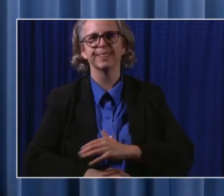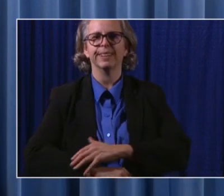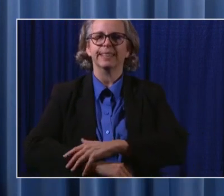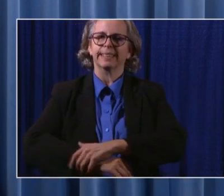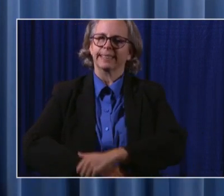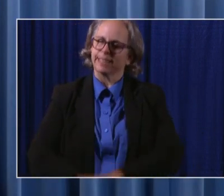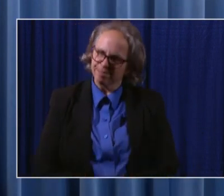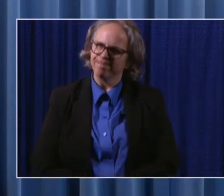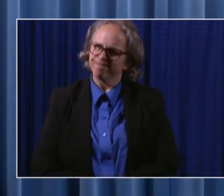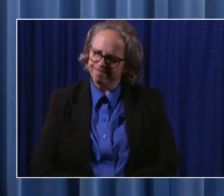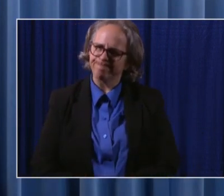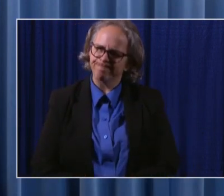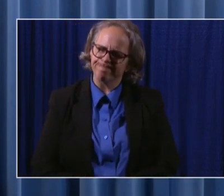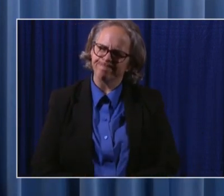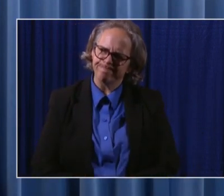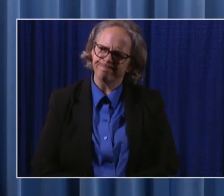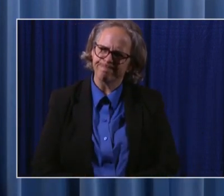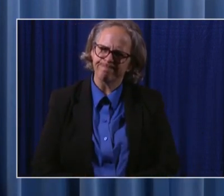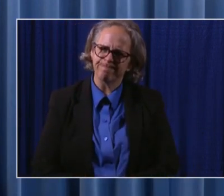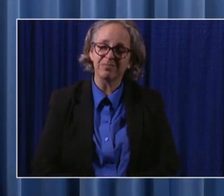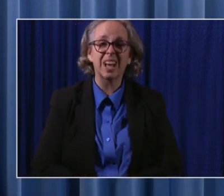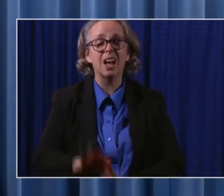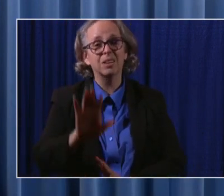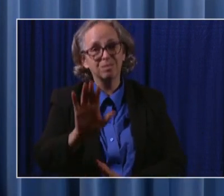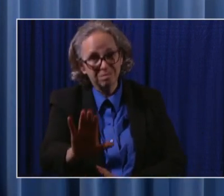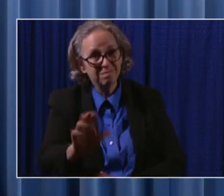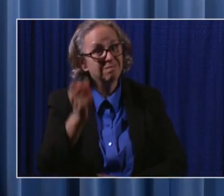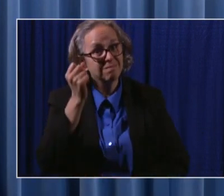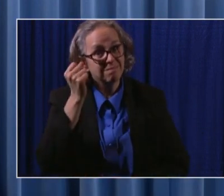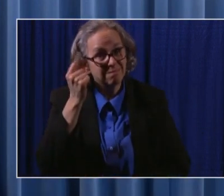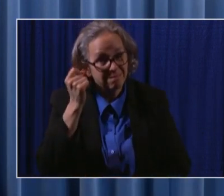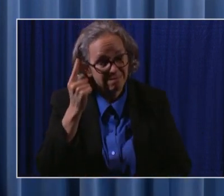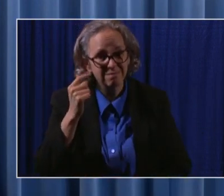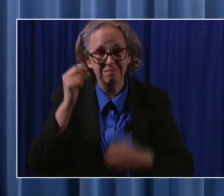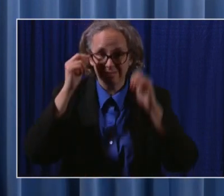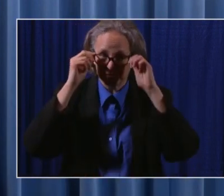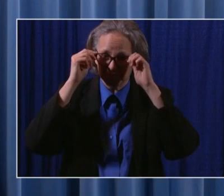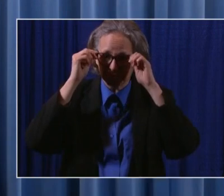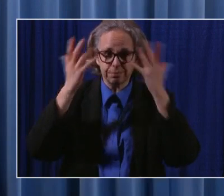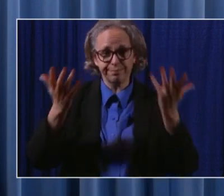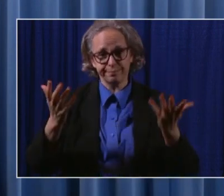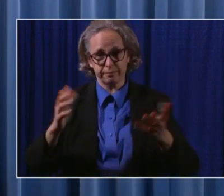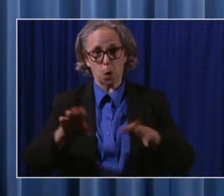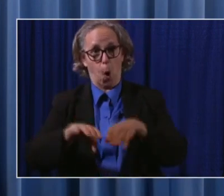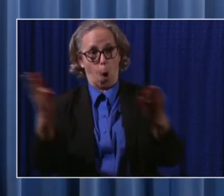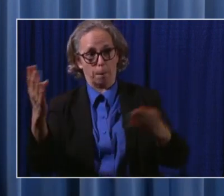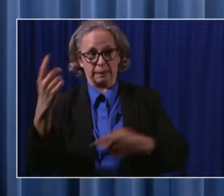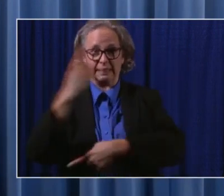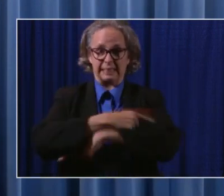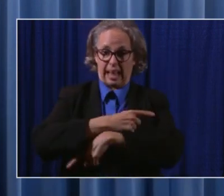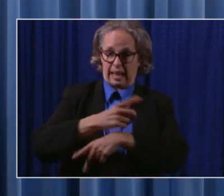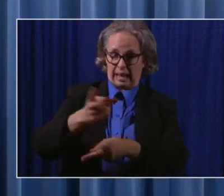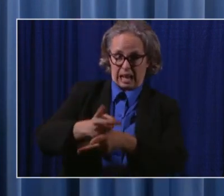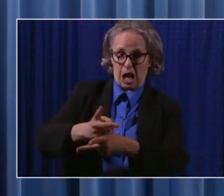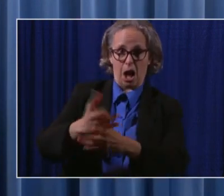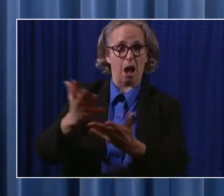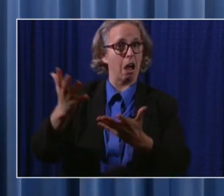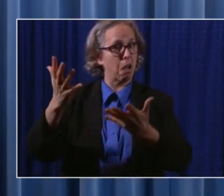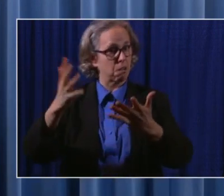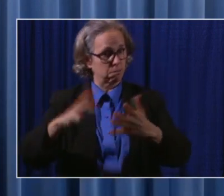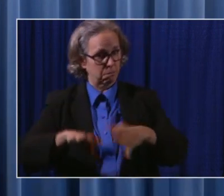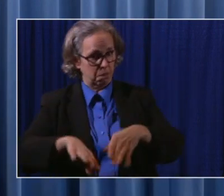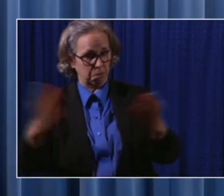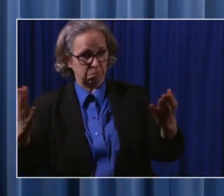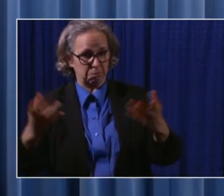Even with increased classroom sizes, child care providers still have to comply with very